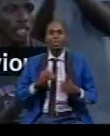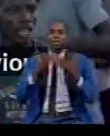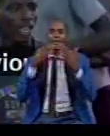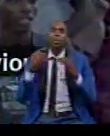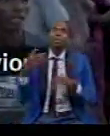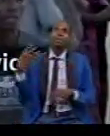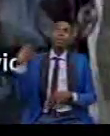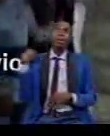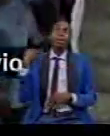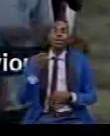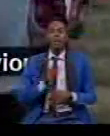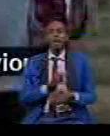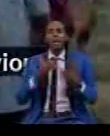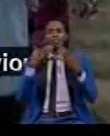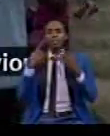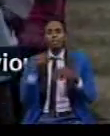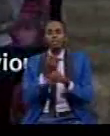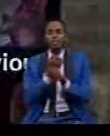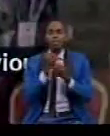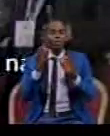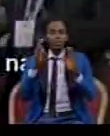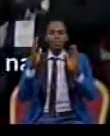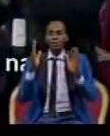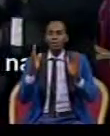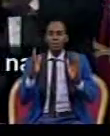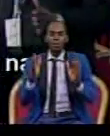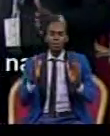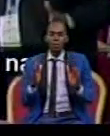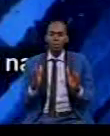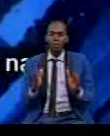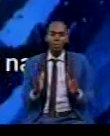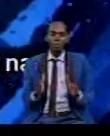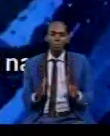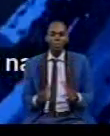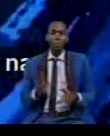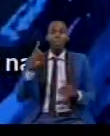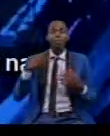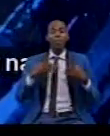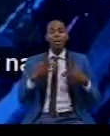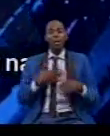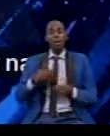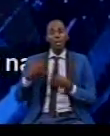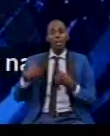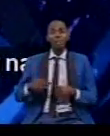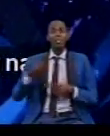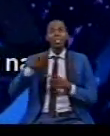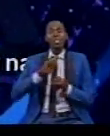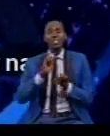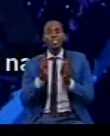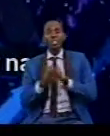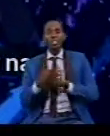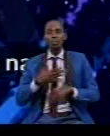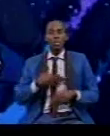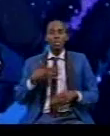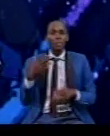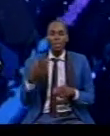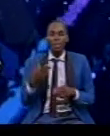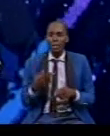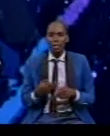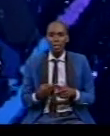walk. You couldn't see before, you open your eyes. Lo and behold, look